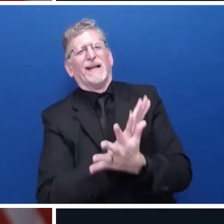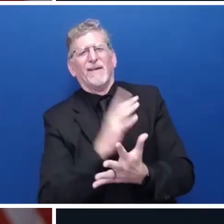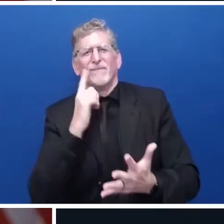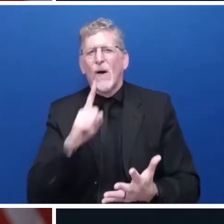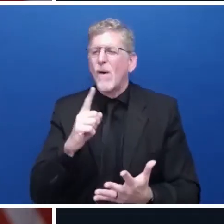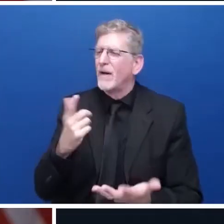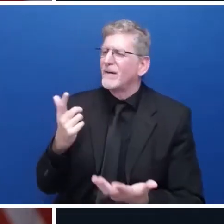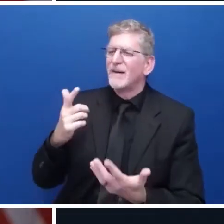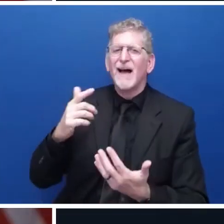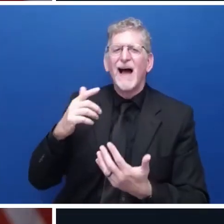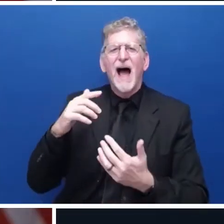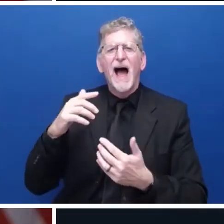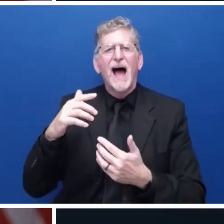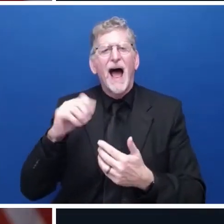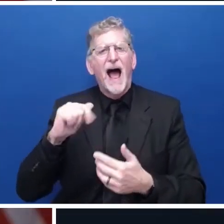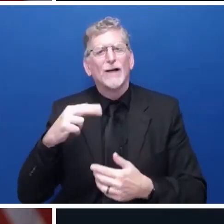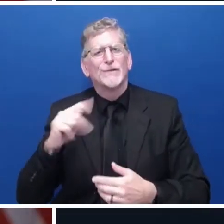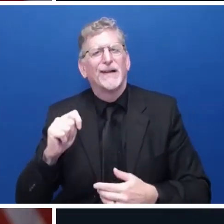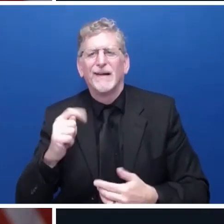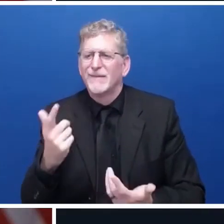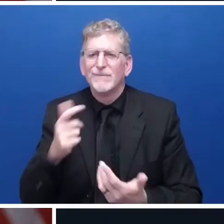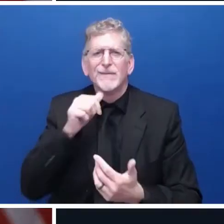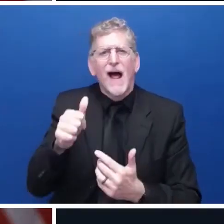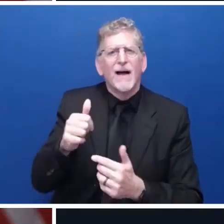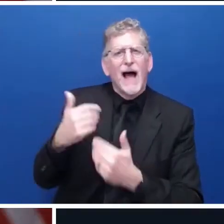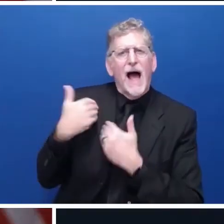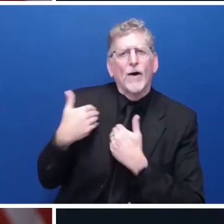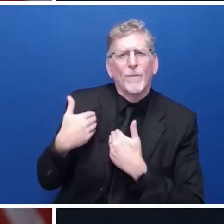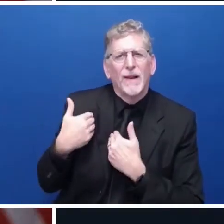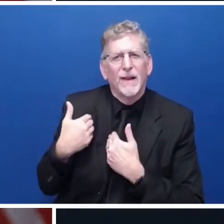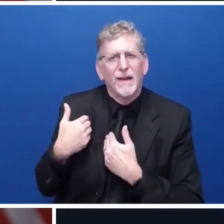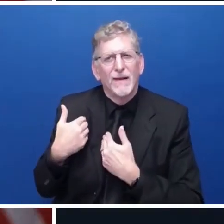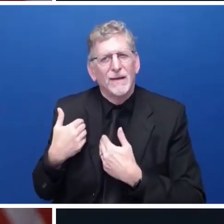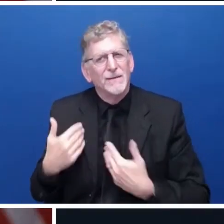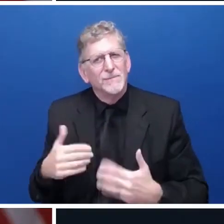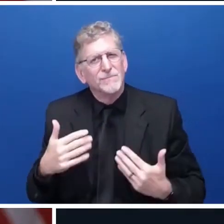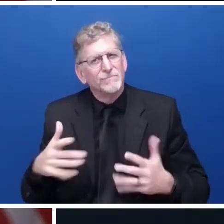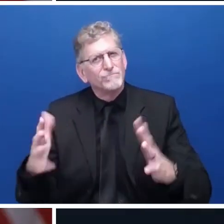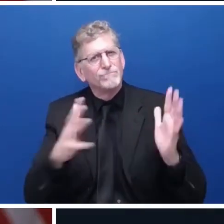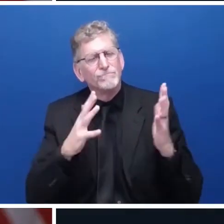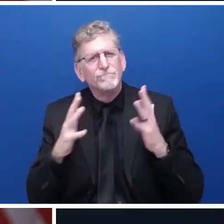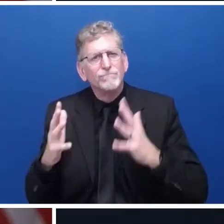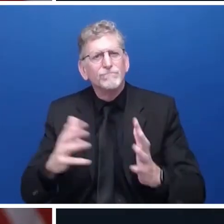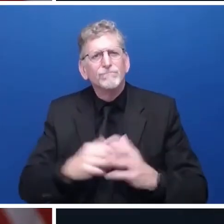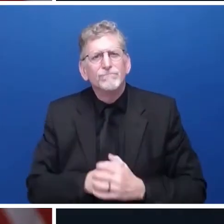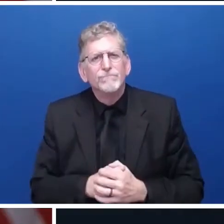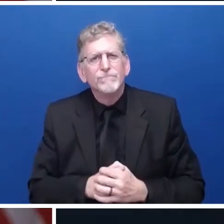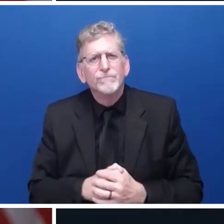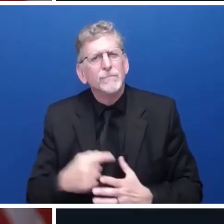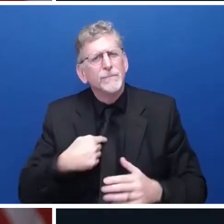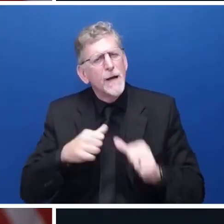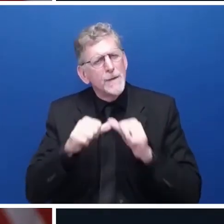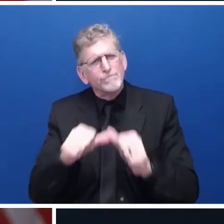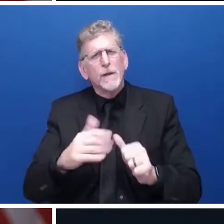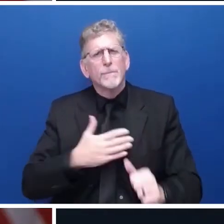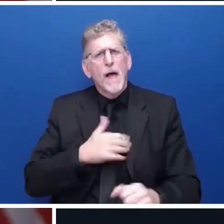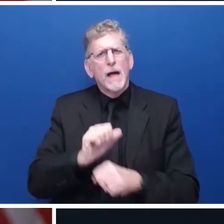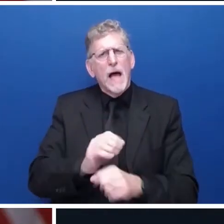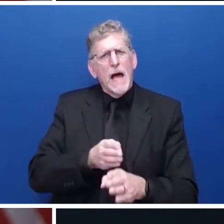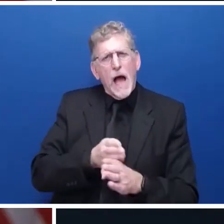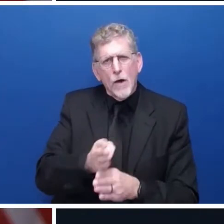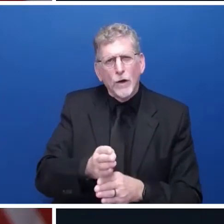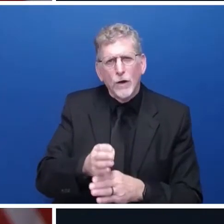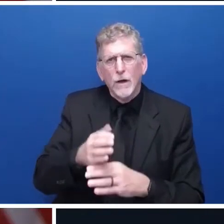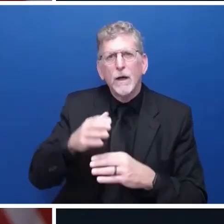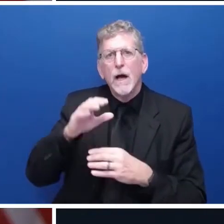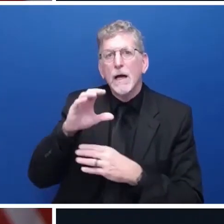After working in law enforcement, I continued my career of service as a CIA officer, working undercover to protect the United